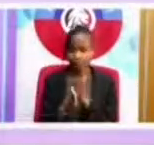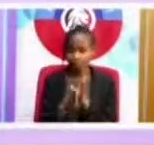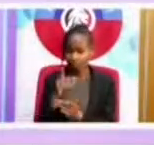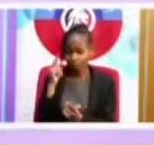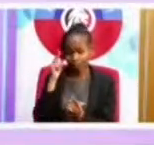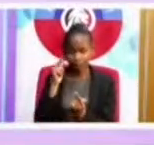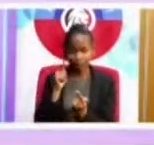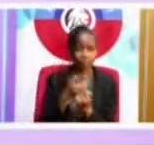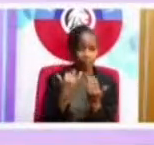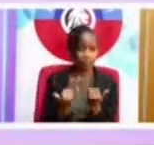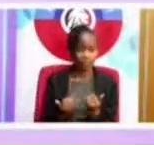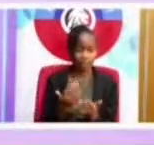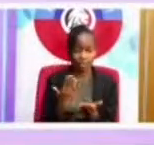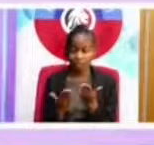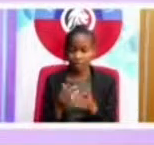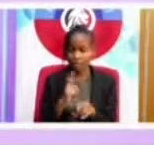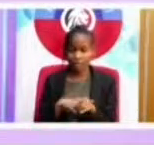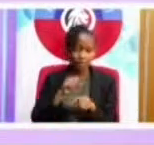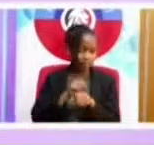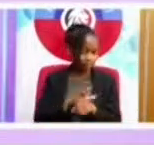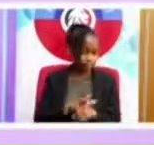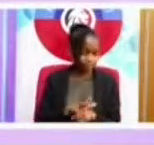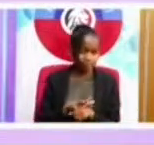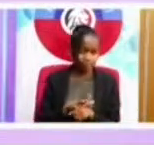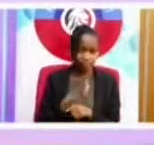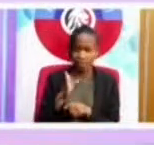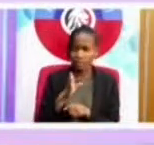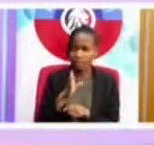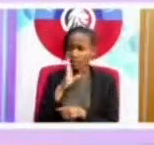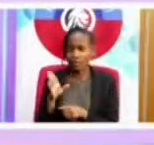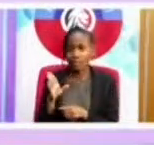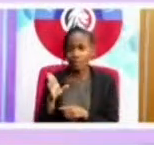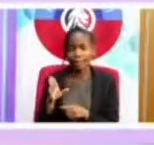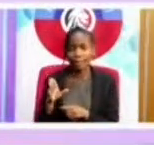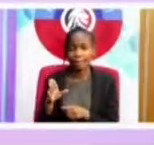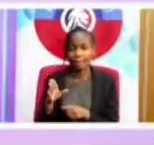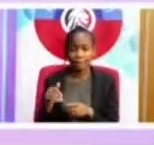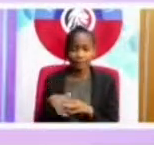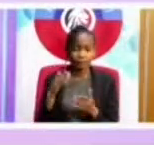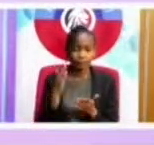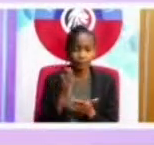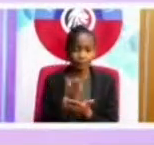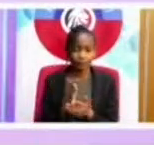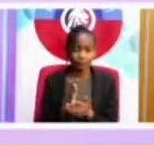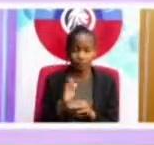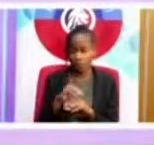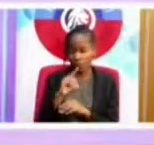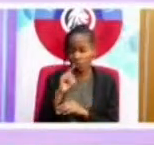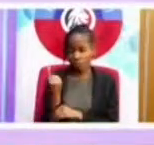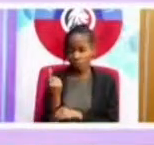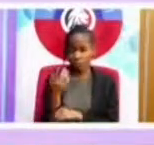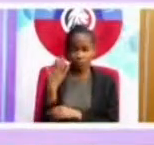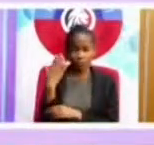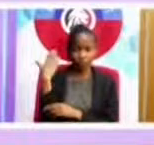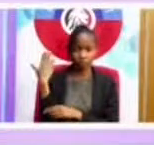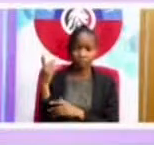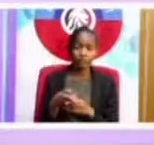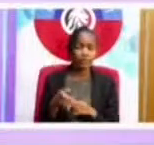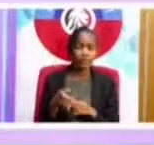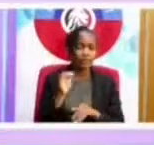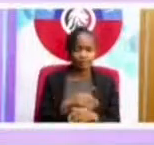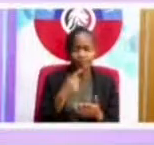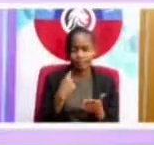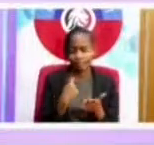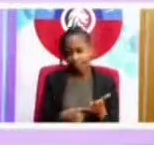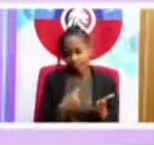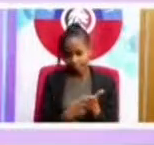during COVID-19, never has that been, a more stark reality. On one hand, you've got the tax incentives and the tax measures